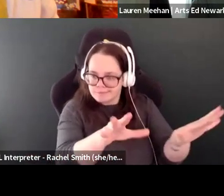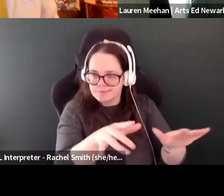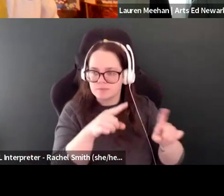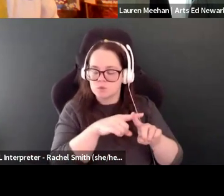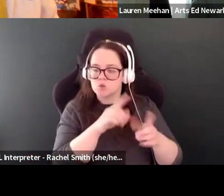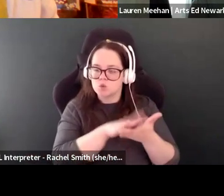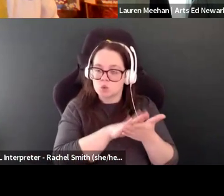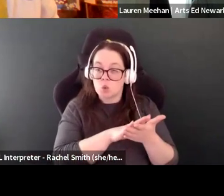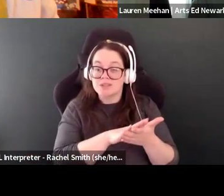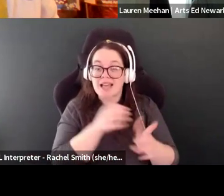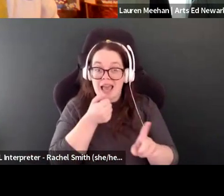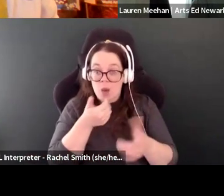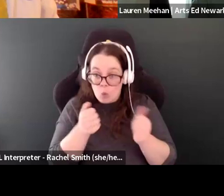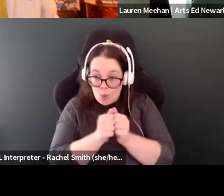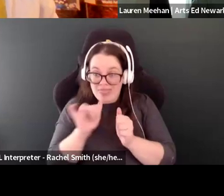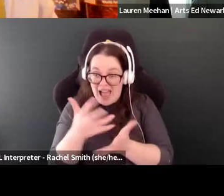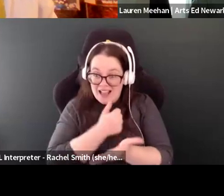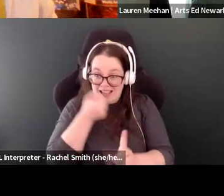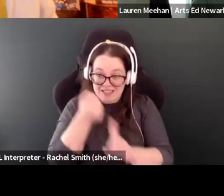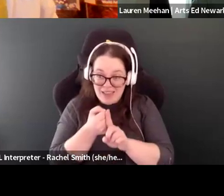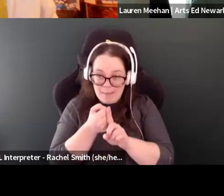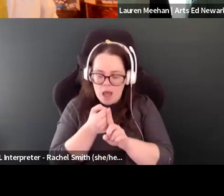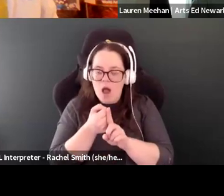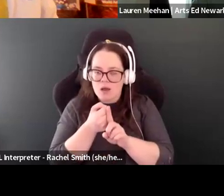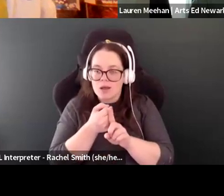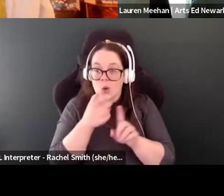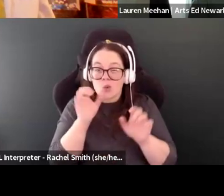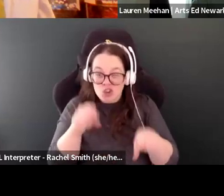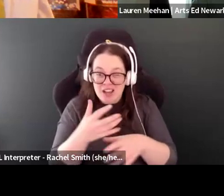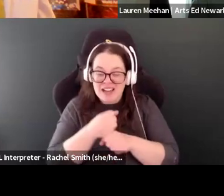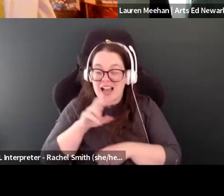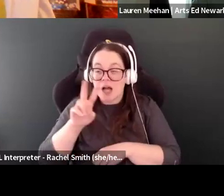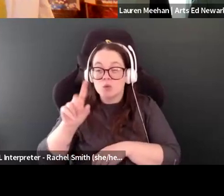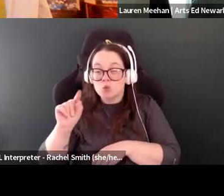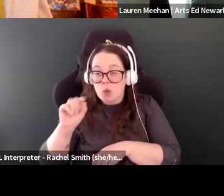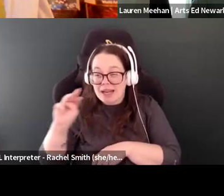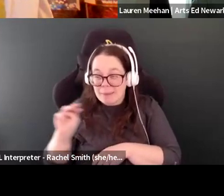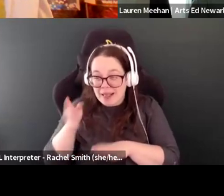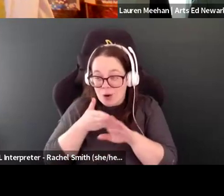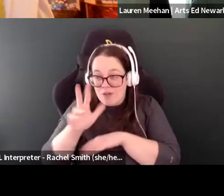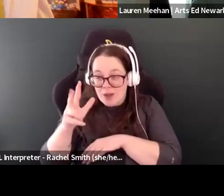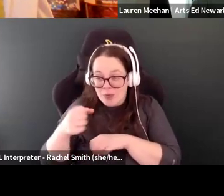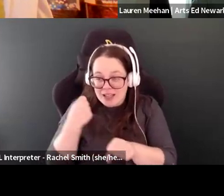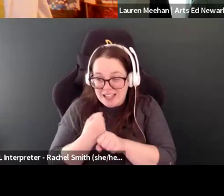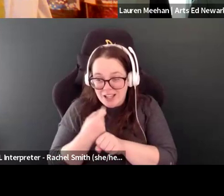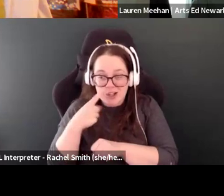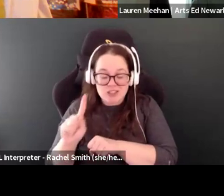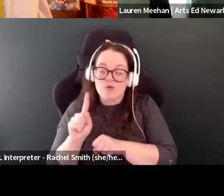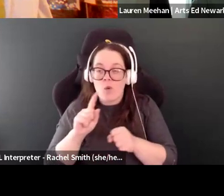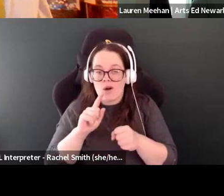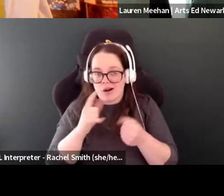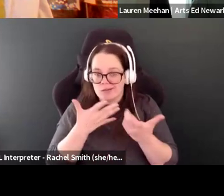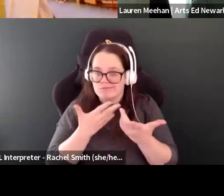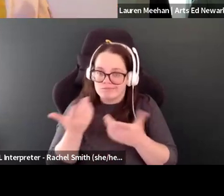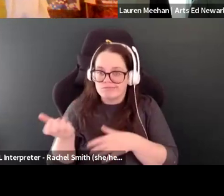that collective impact model, the Arts Commission was able to secure 20 million over 3 years to tackle COVID learning loss